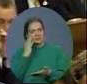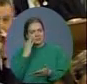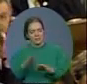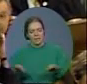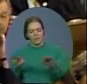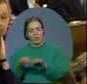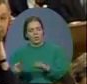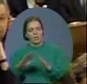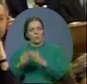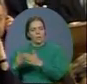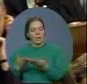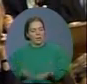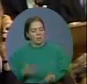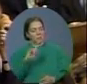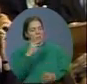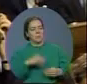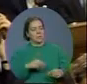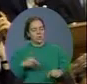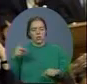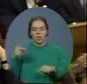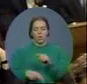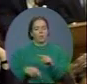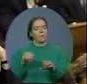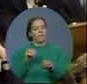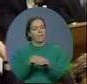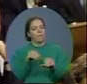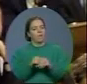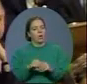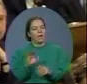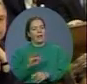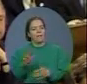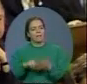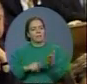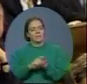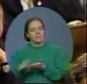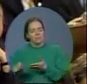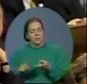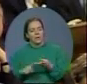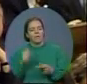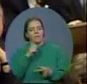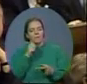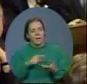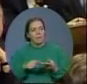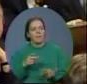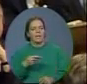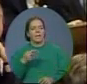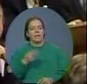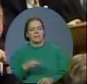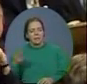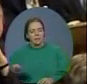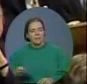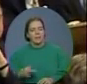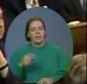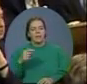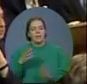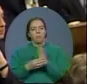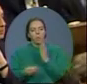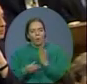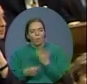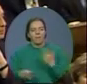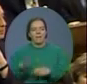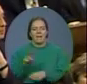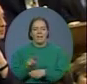literacy, Aboriginals, women, those with disabilities, childcare, students, the poor. Cut these voices off. His